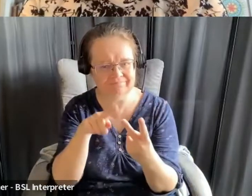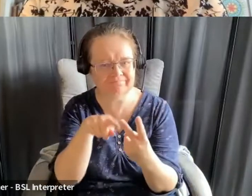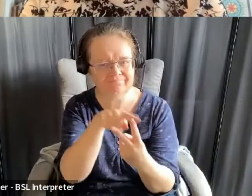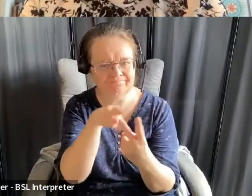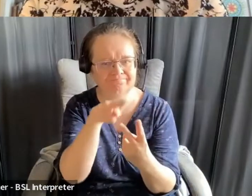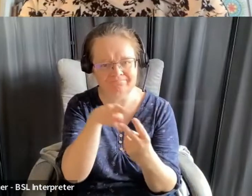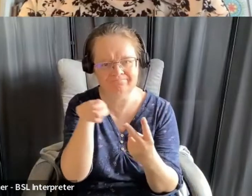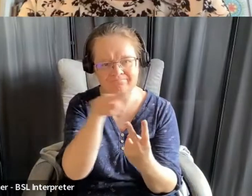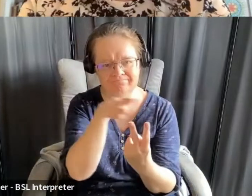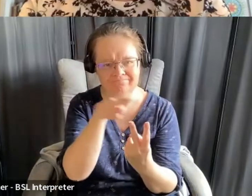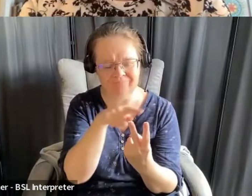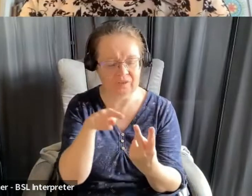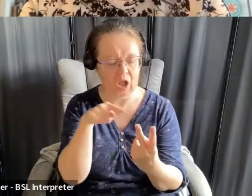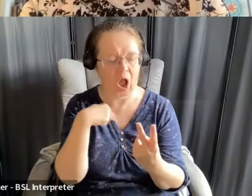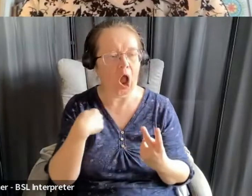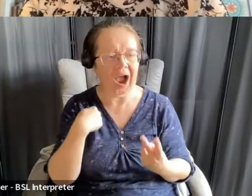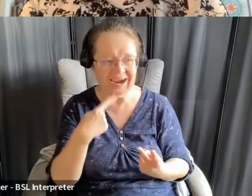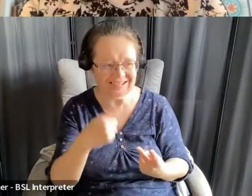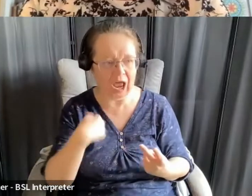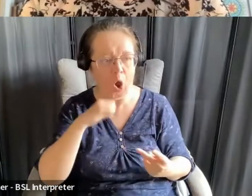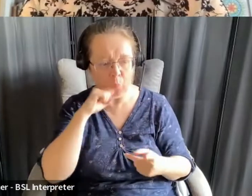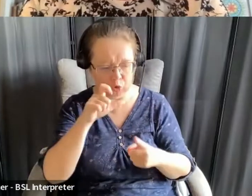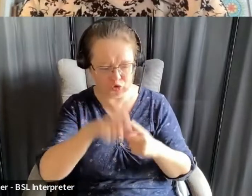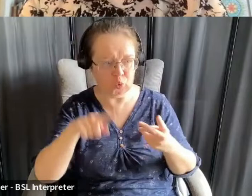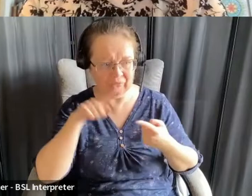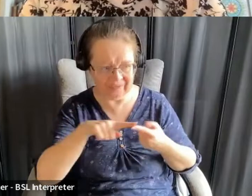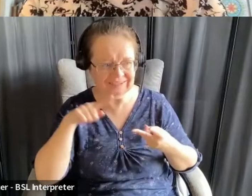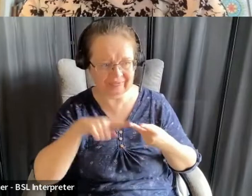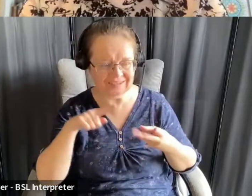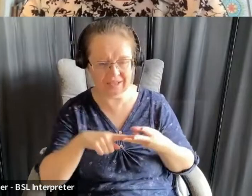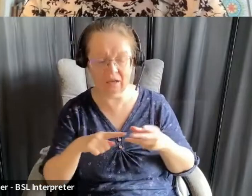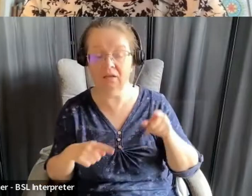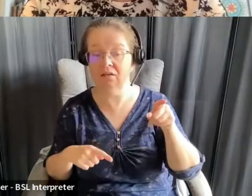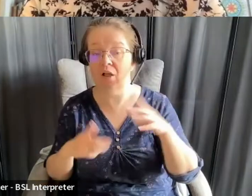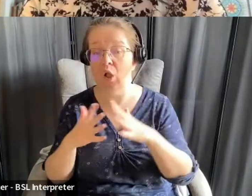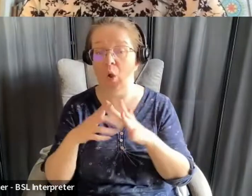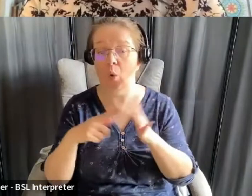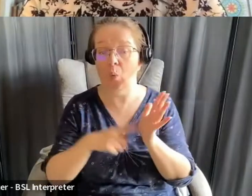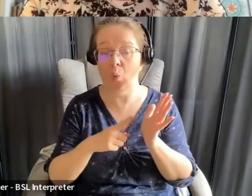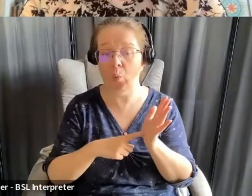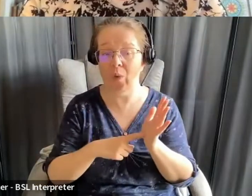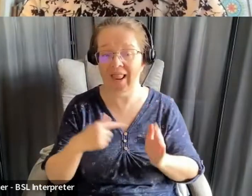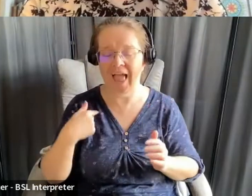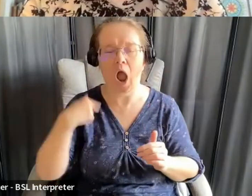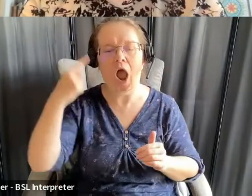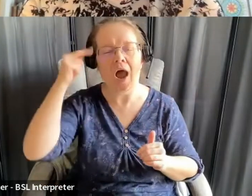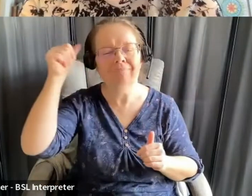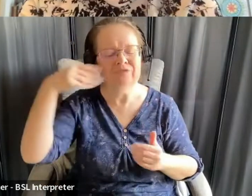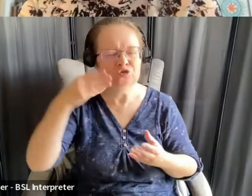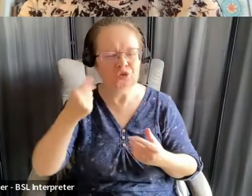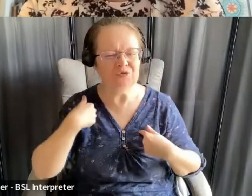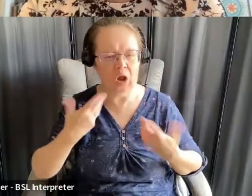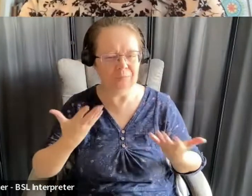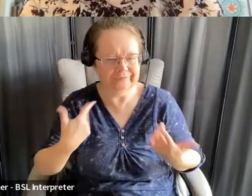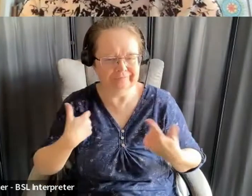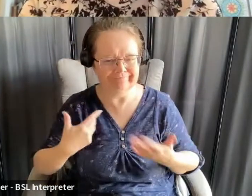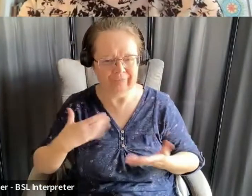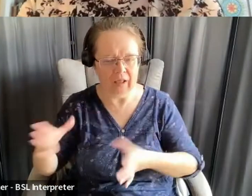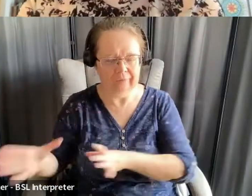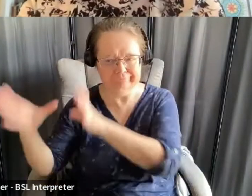You do what you say you're going to do. It does mean I have been known to overextend myself and you